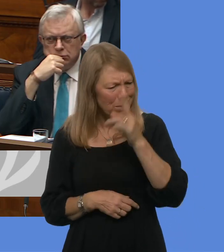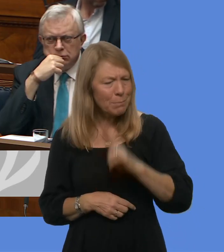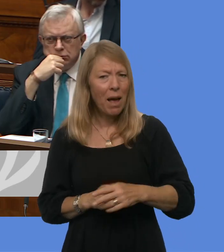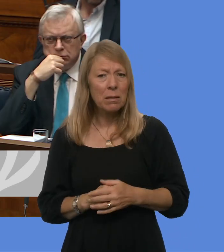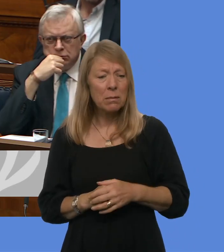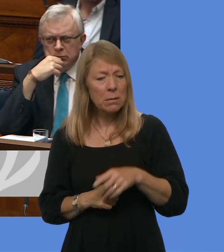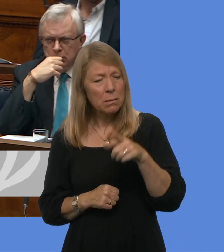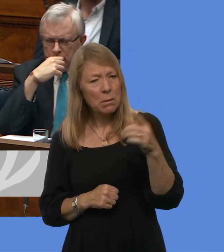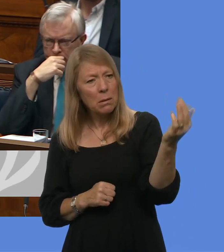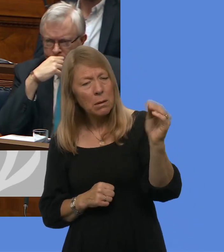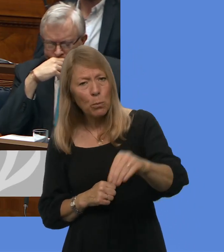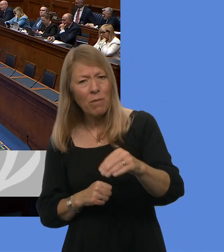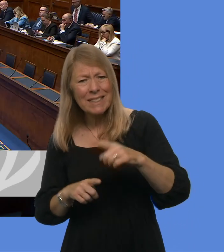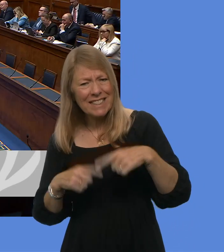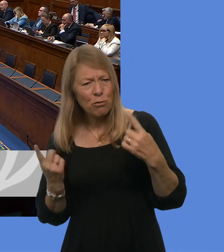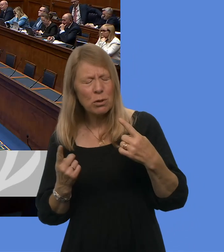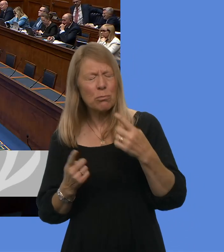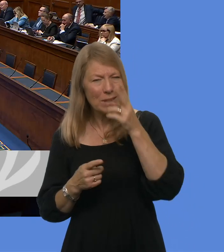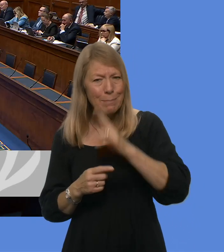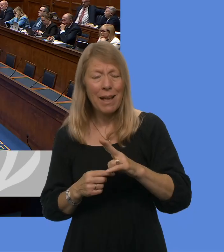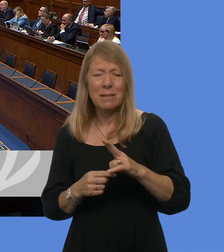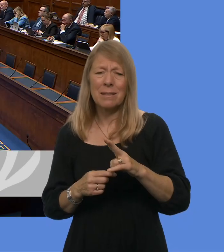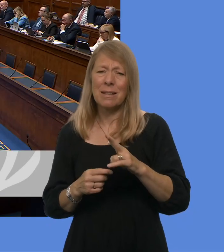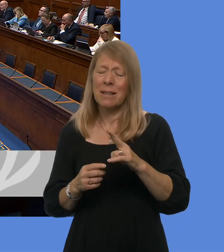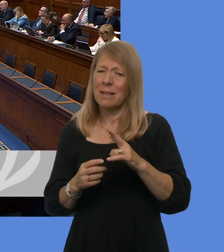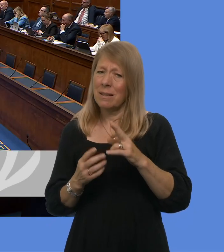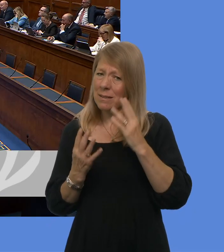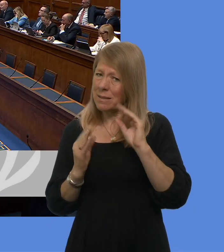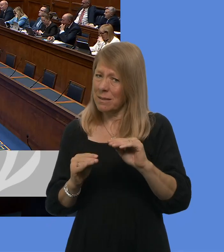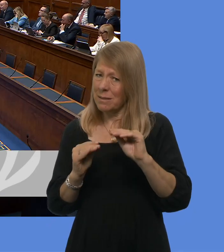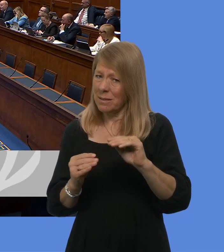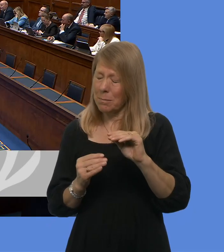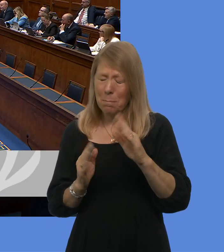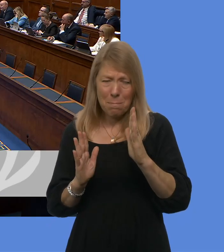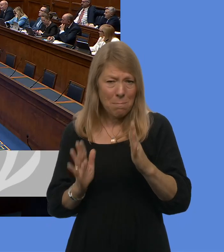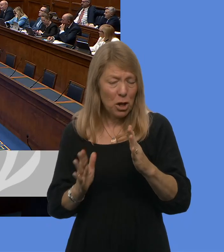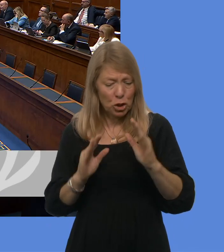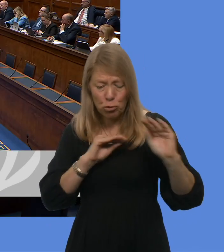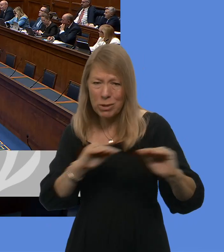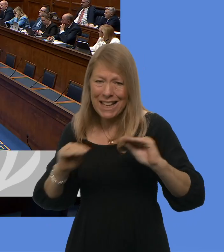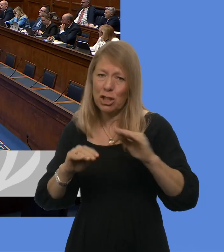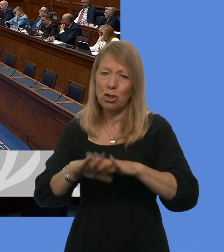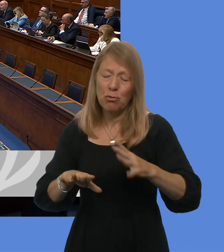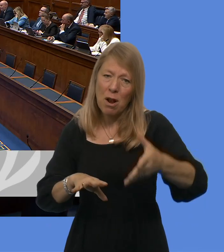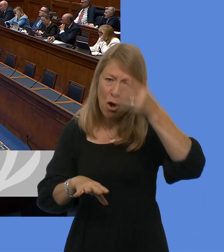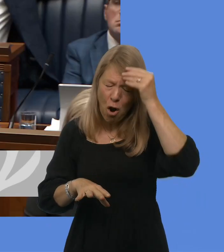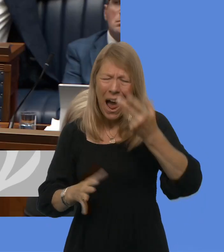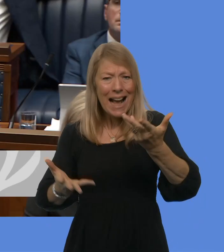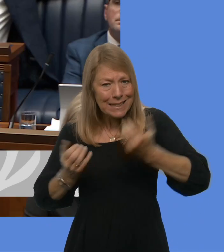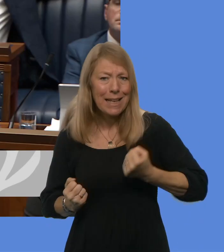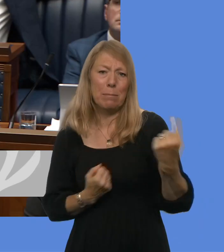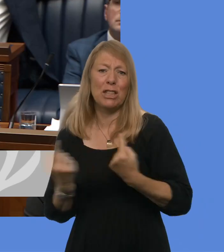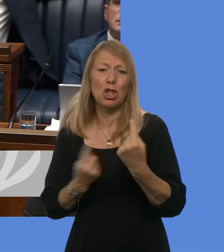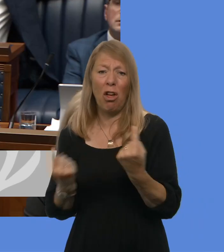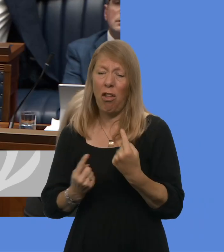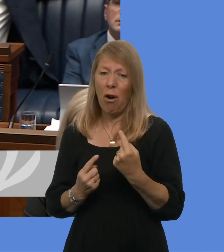real action to counteract that. And Mr Speaker, I've been hugely impressed as I go round schools where I